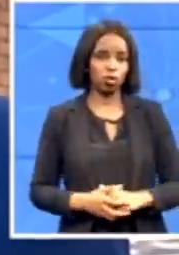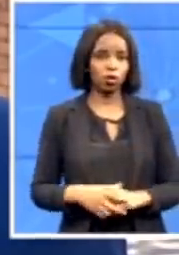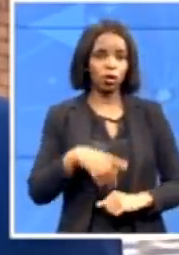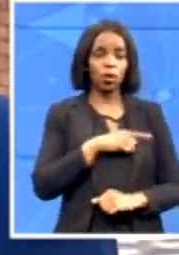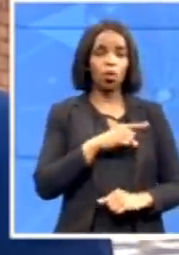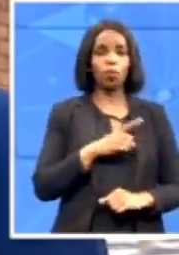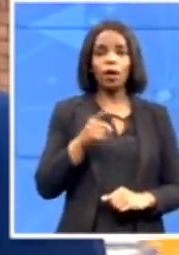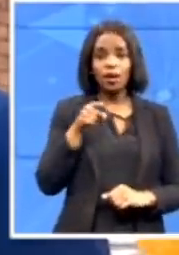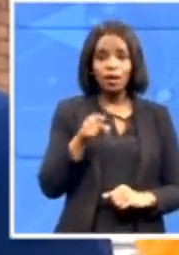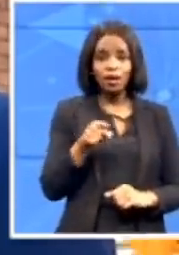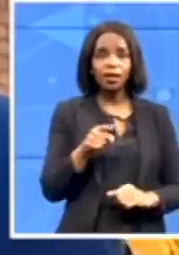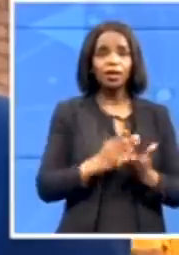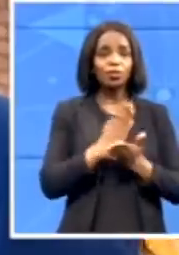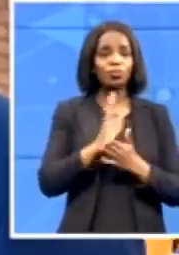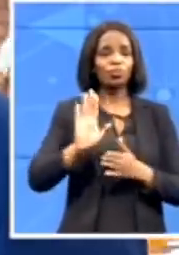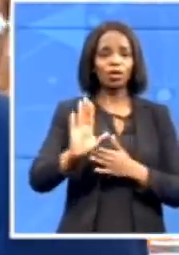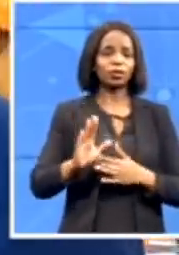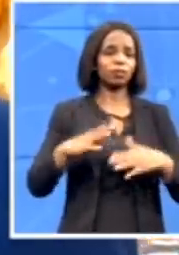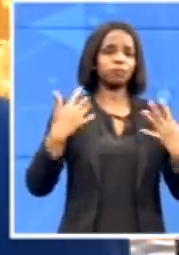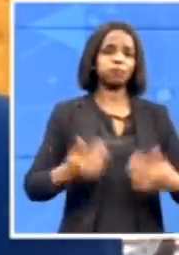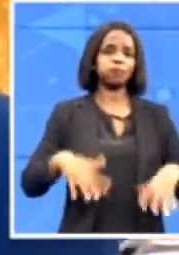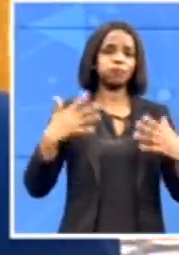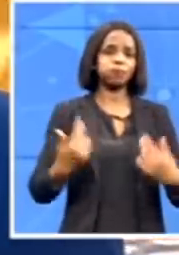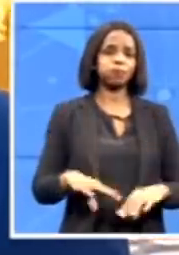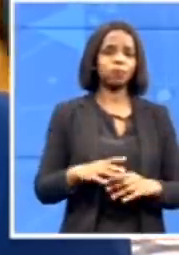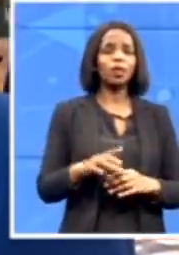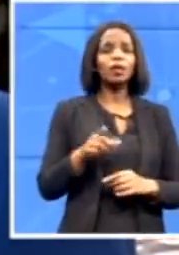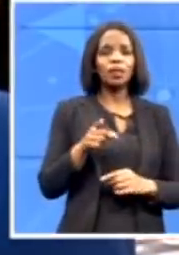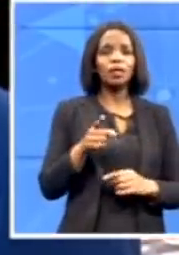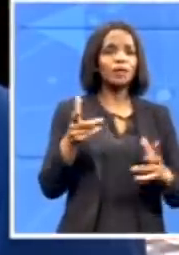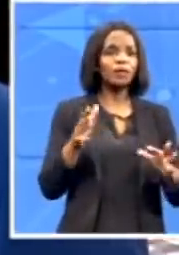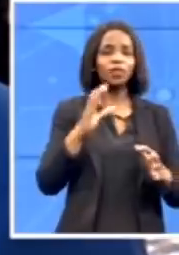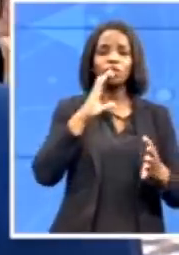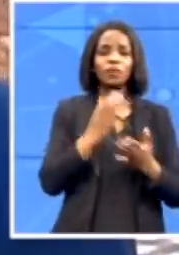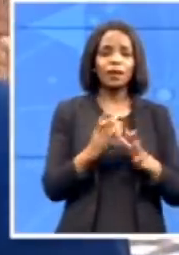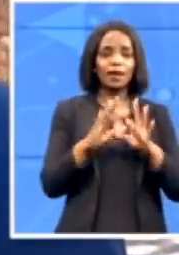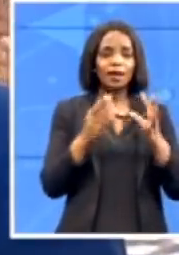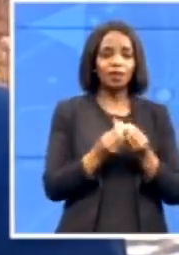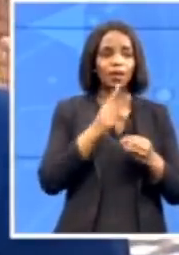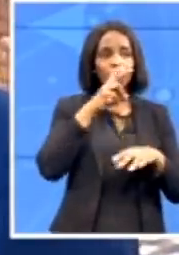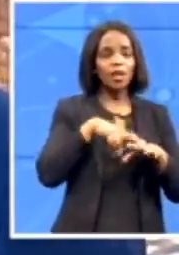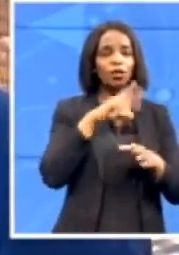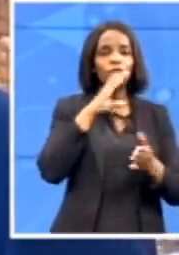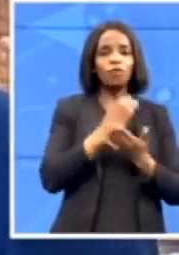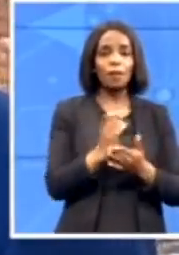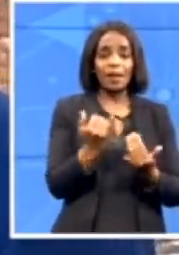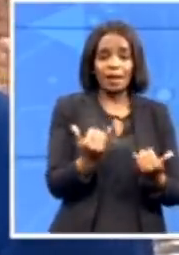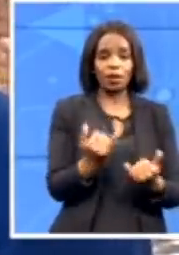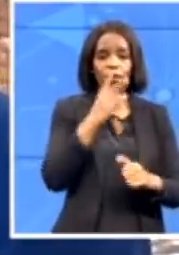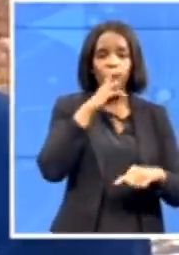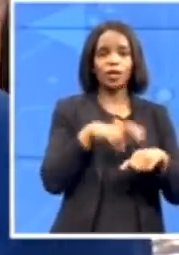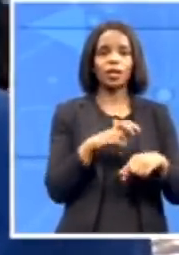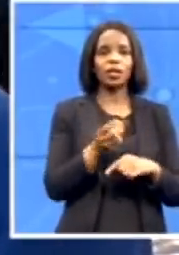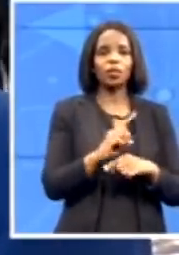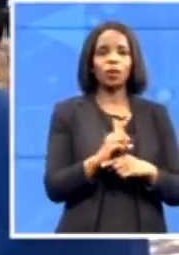may be suffered by the state. We have complied with everything that we needed to comply with. All that we need to do is to go to the